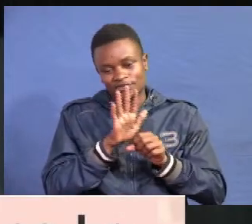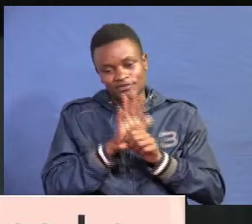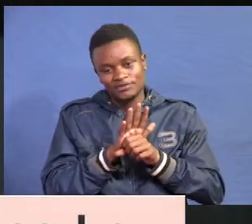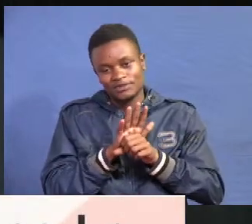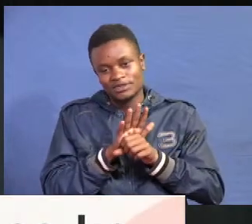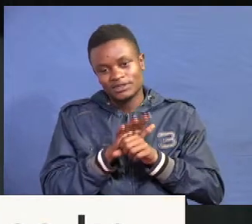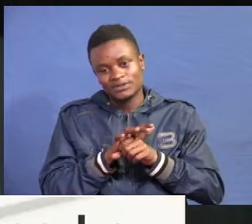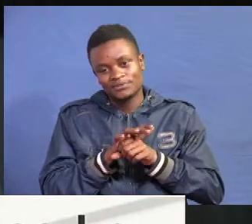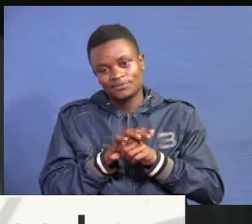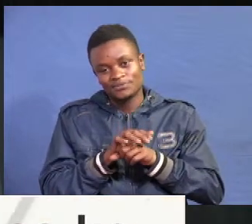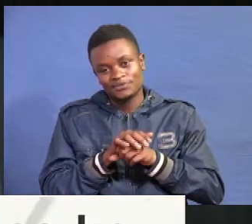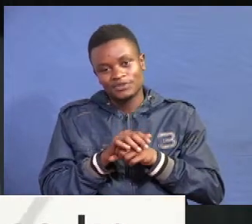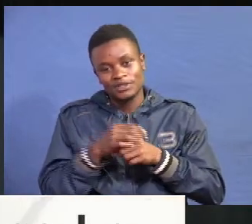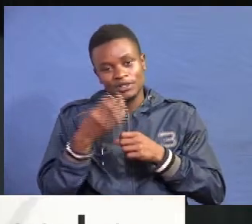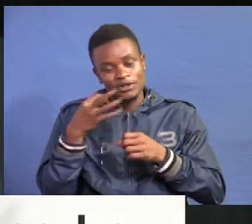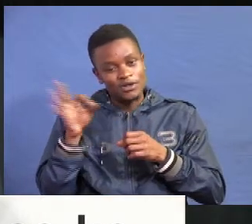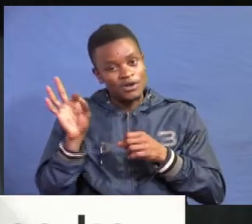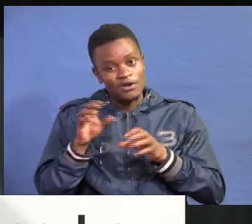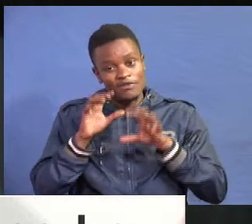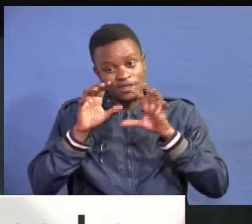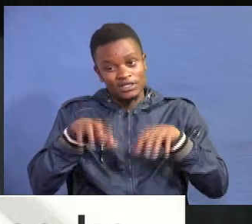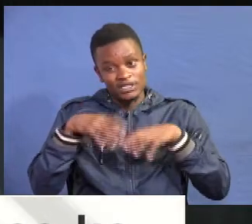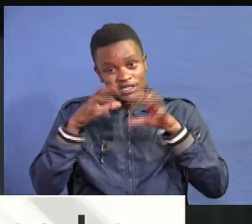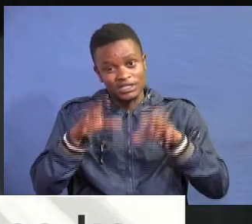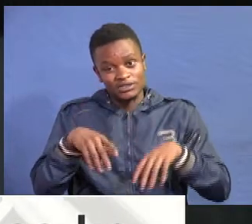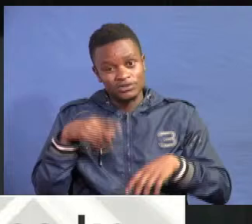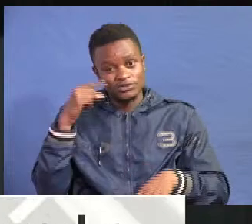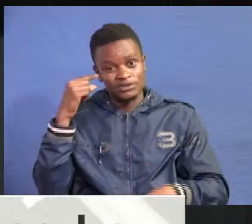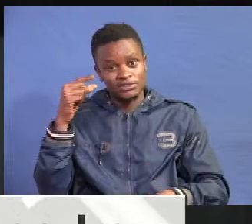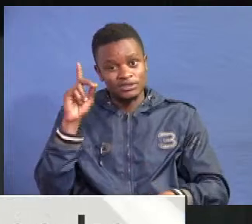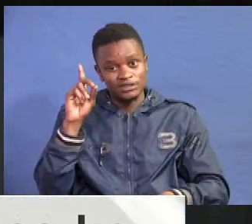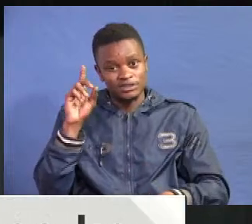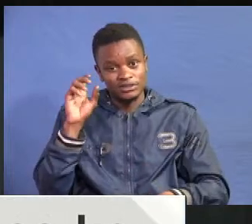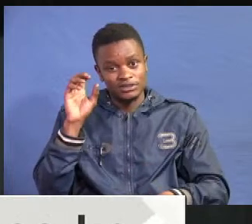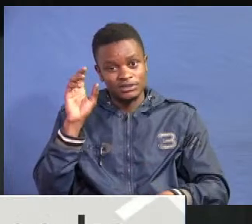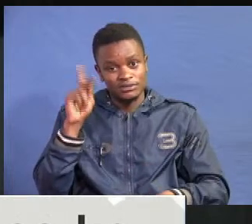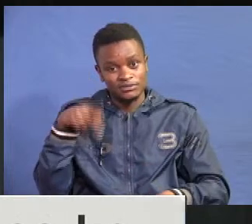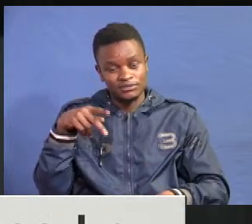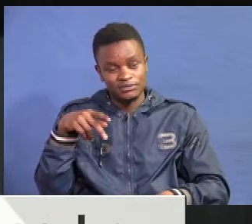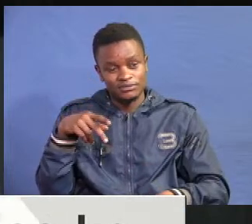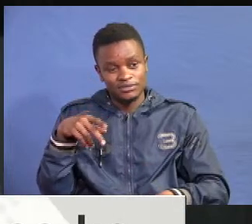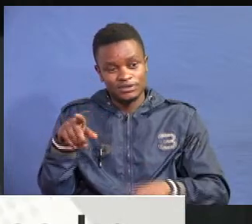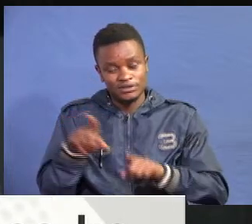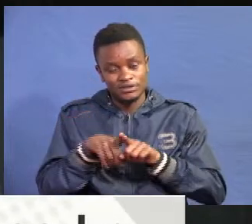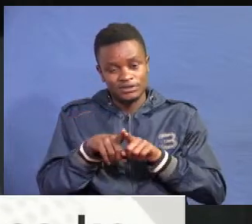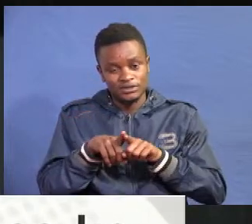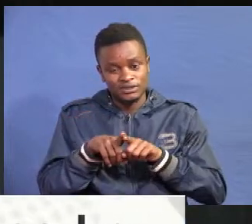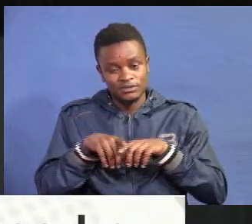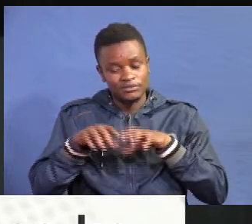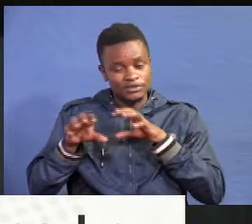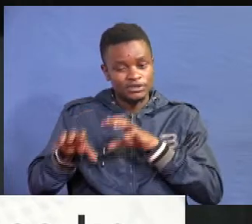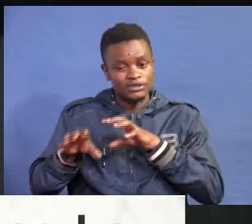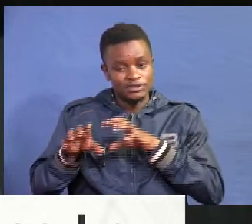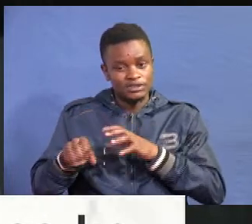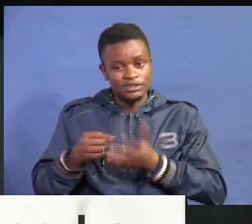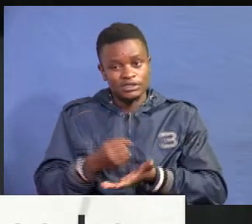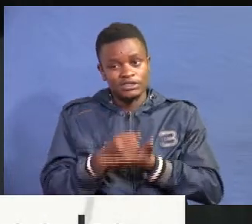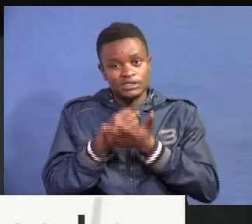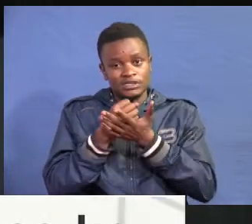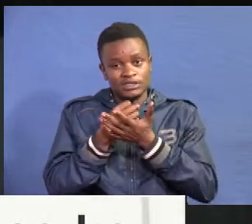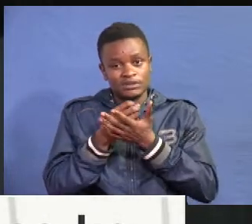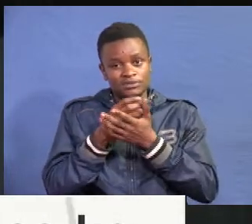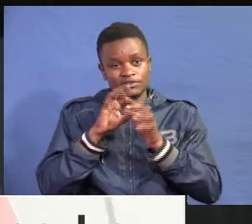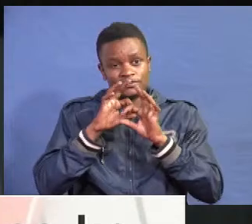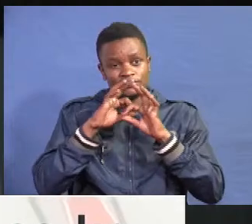4% of the agricultural GDP. And the sector supports several